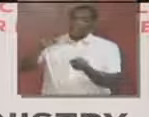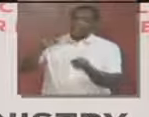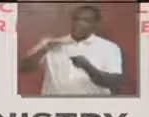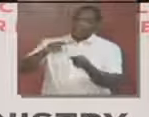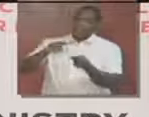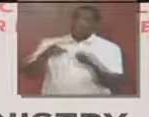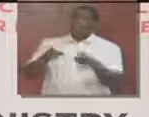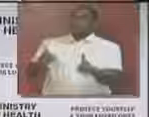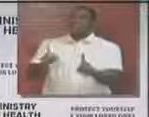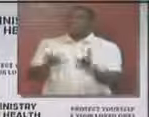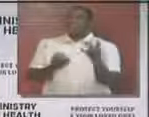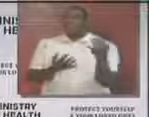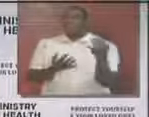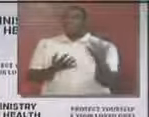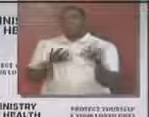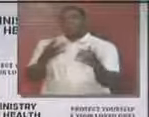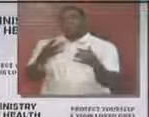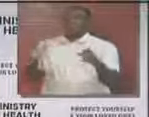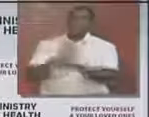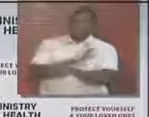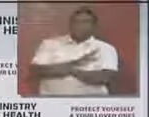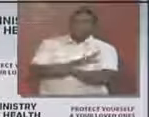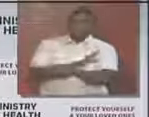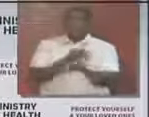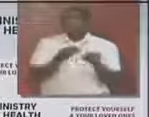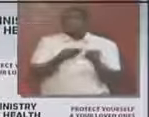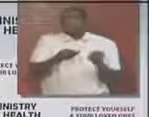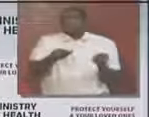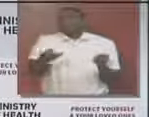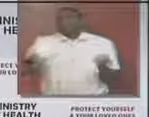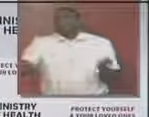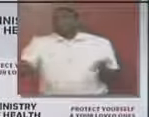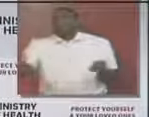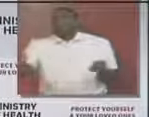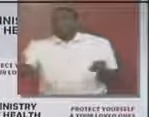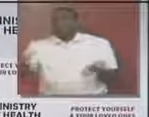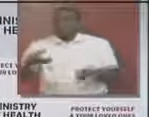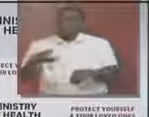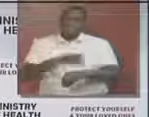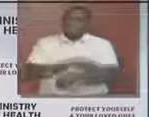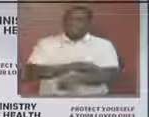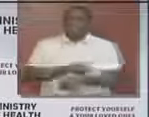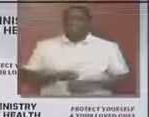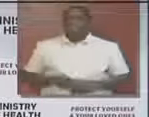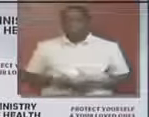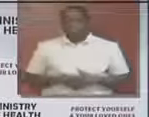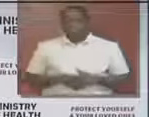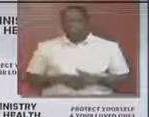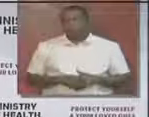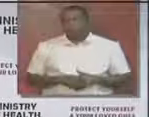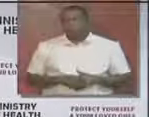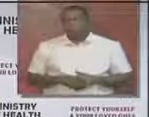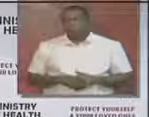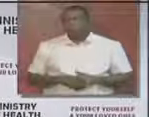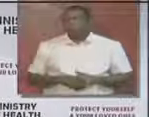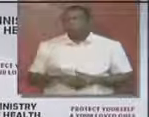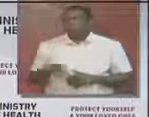program. Thank you very much. And we go to AZP News for a follow-up question, please.